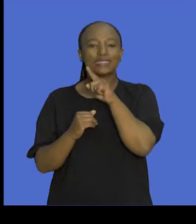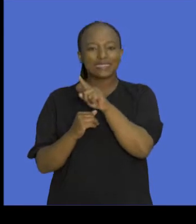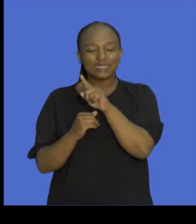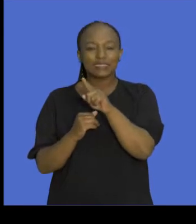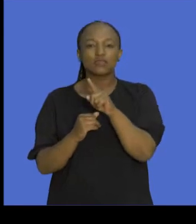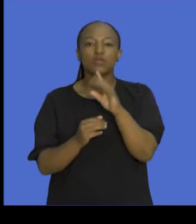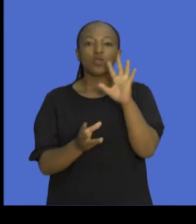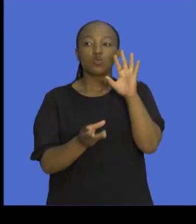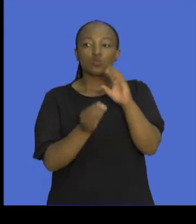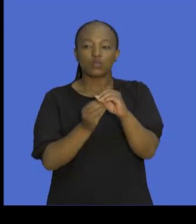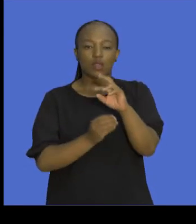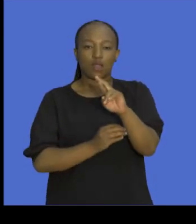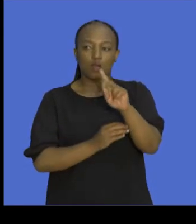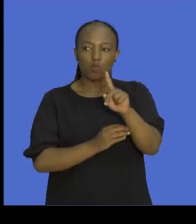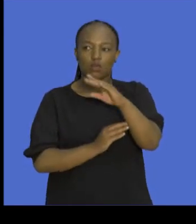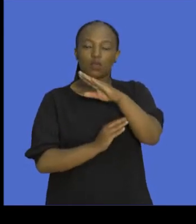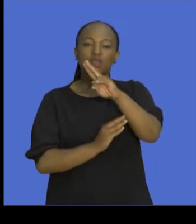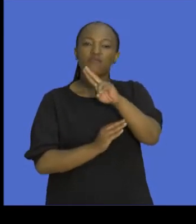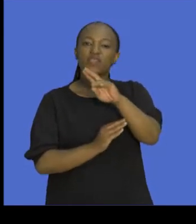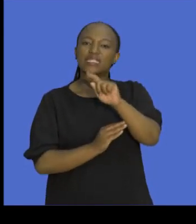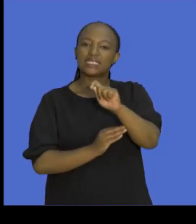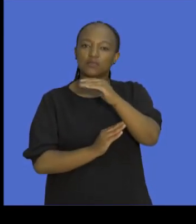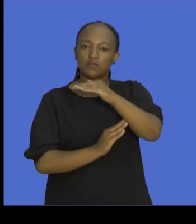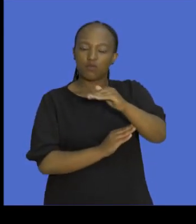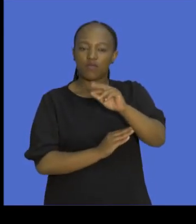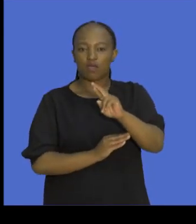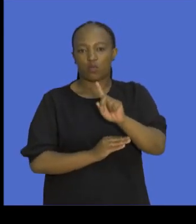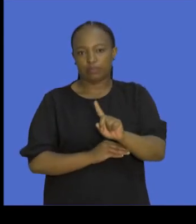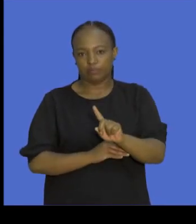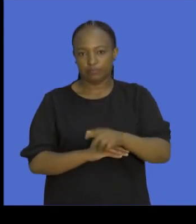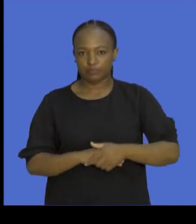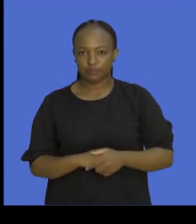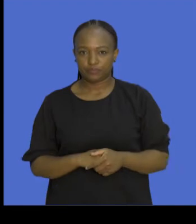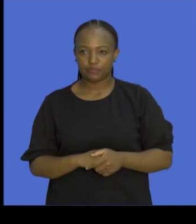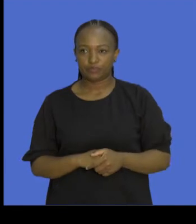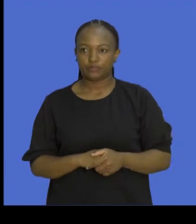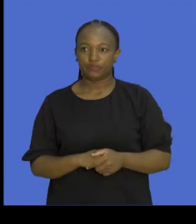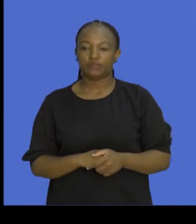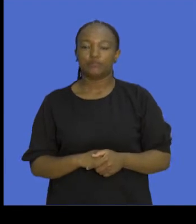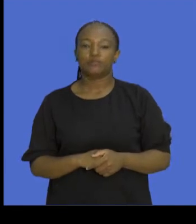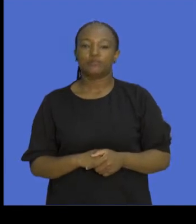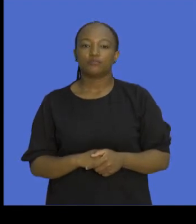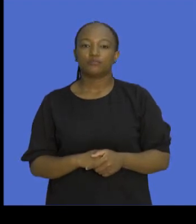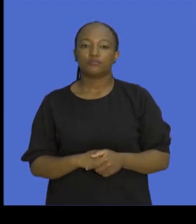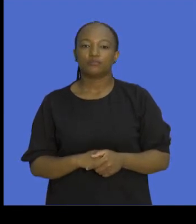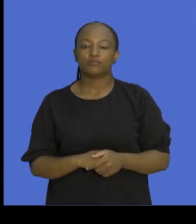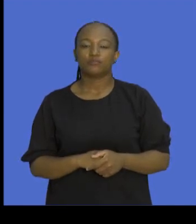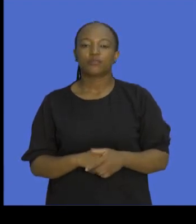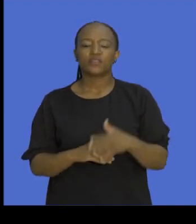about, okay? And the total current through the battery, okay? Right, so how do we